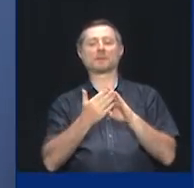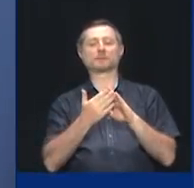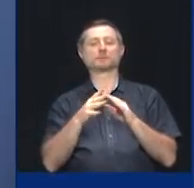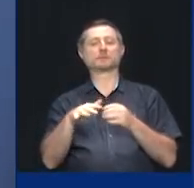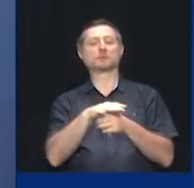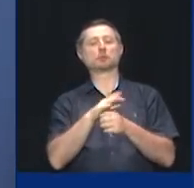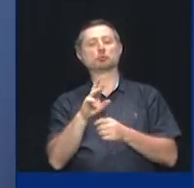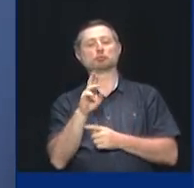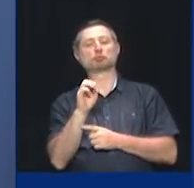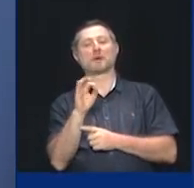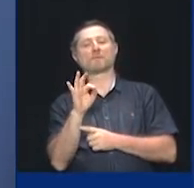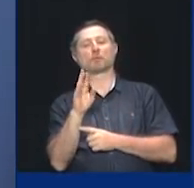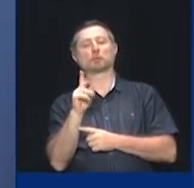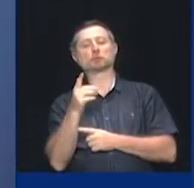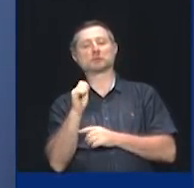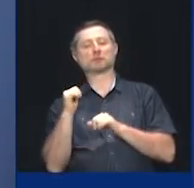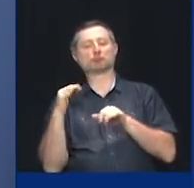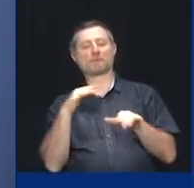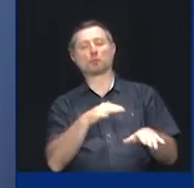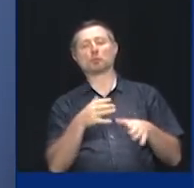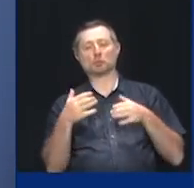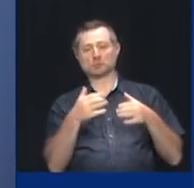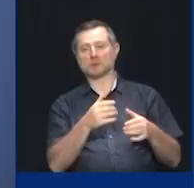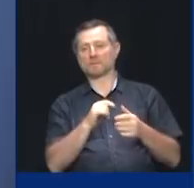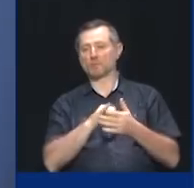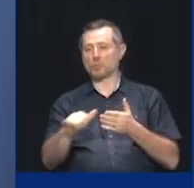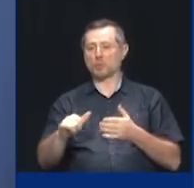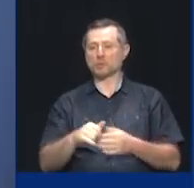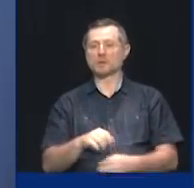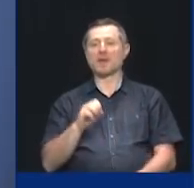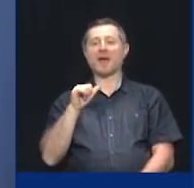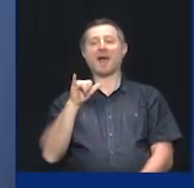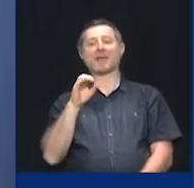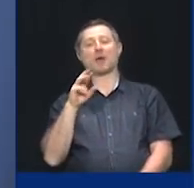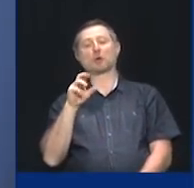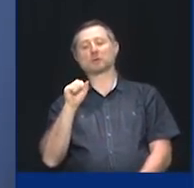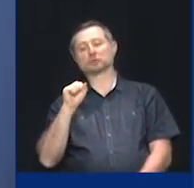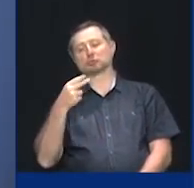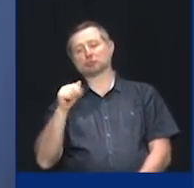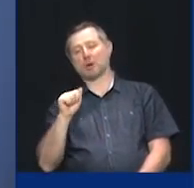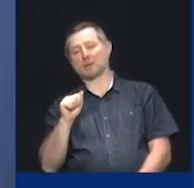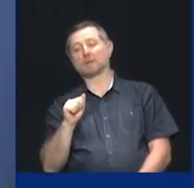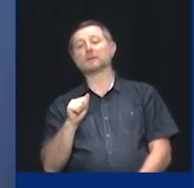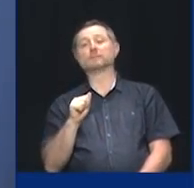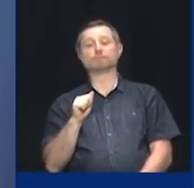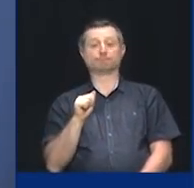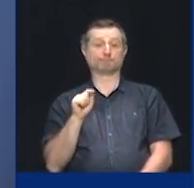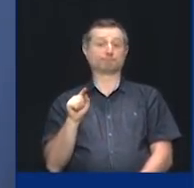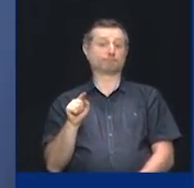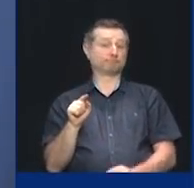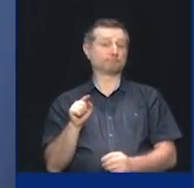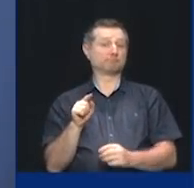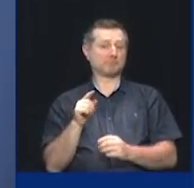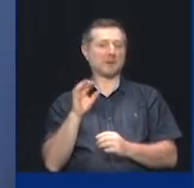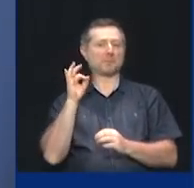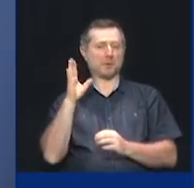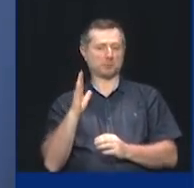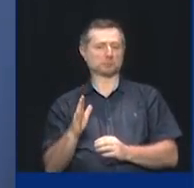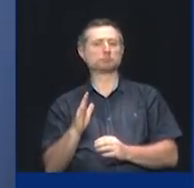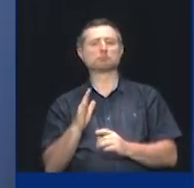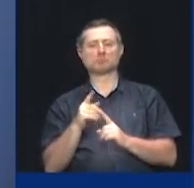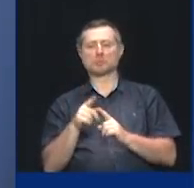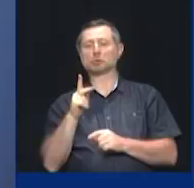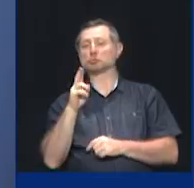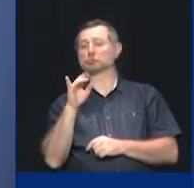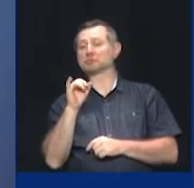Aisha Seku, founder of Street Corner Resources. Pastor Jeffrey Crenshaw, New Mount Zion